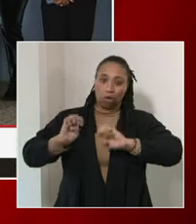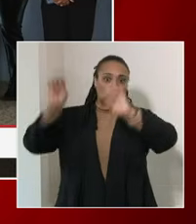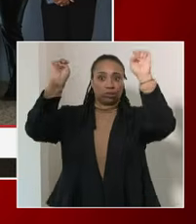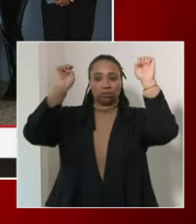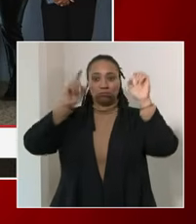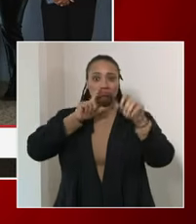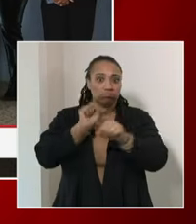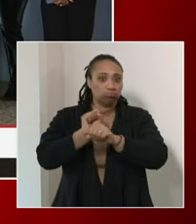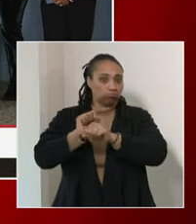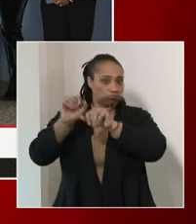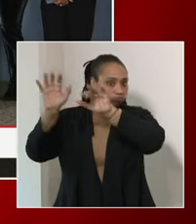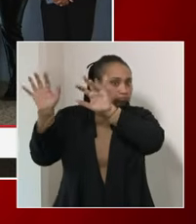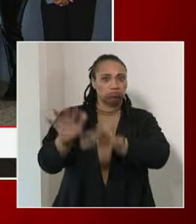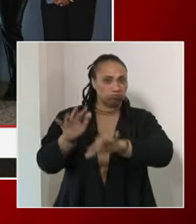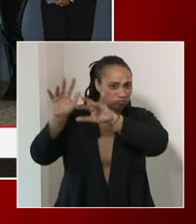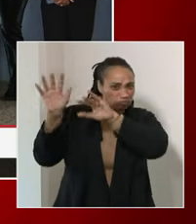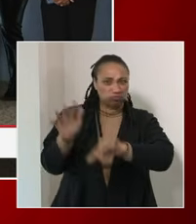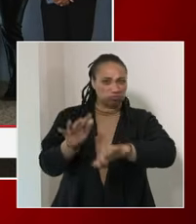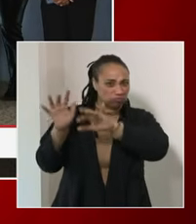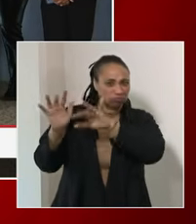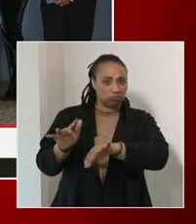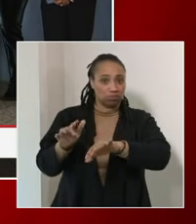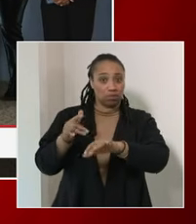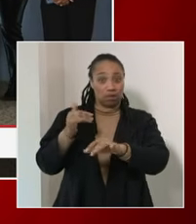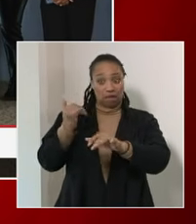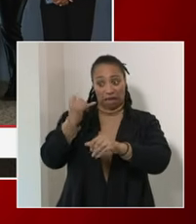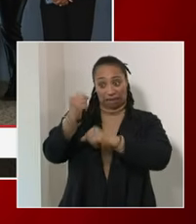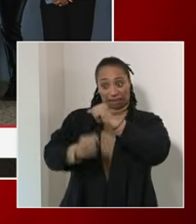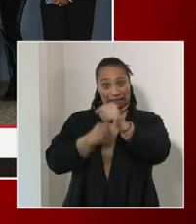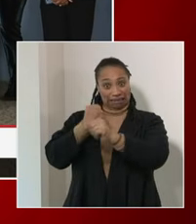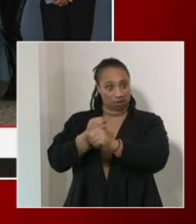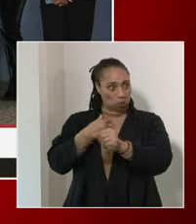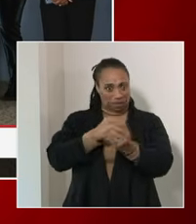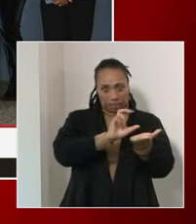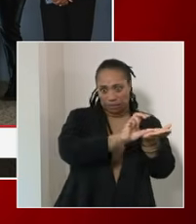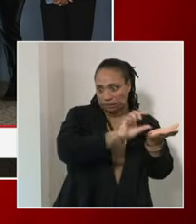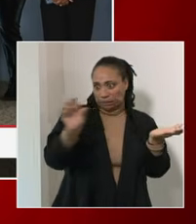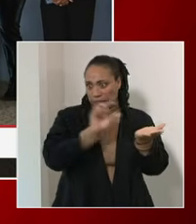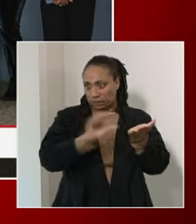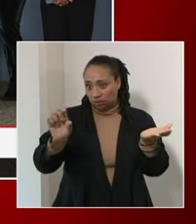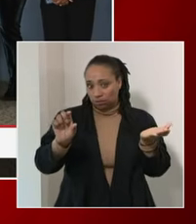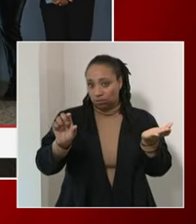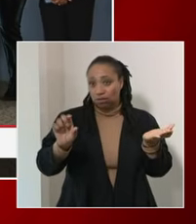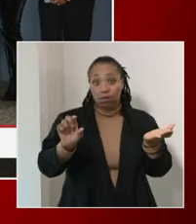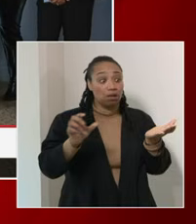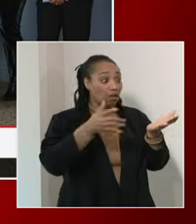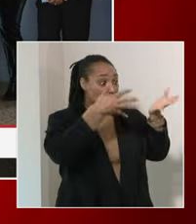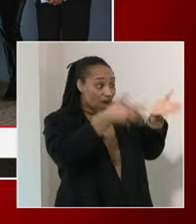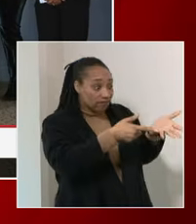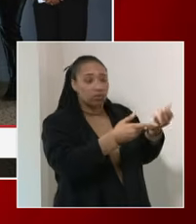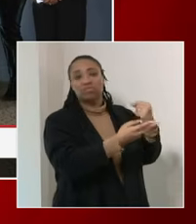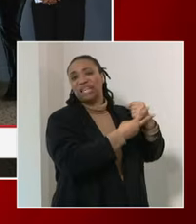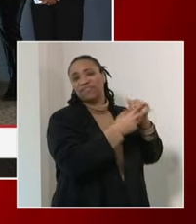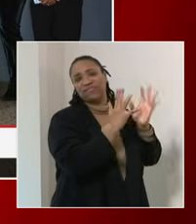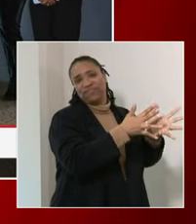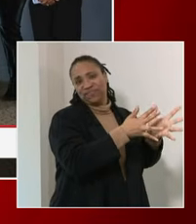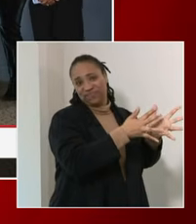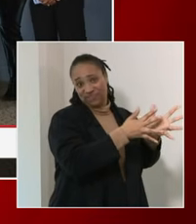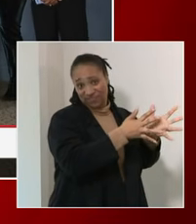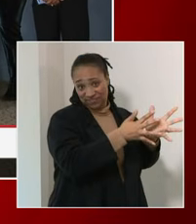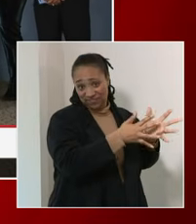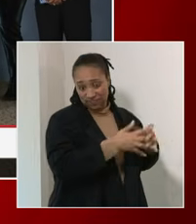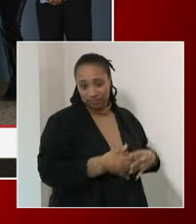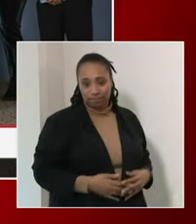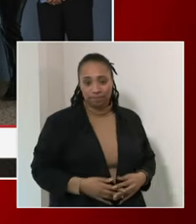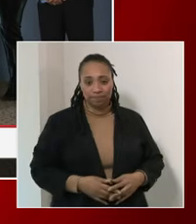underspending or surplus, and it's, as the financial audit just concluded, that essentially is going to be full. So